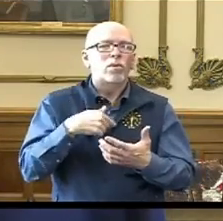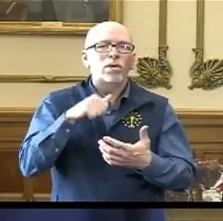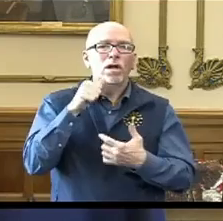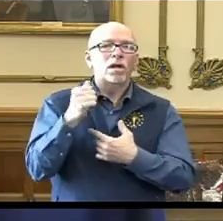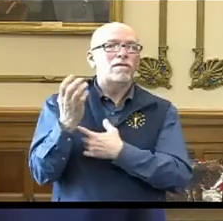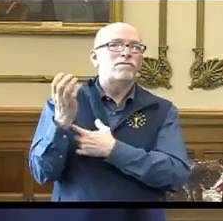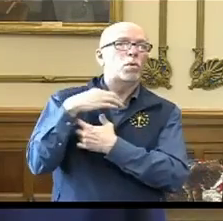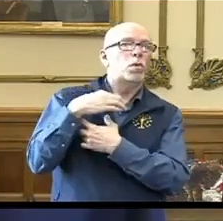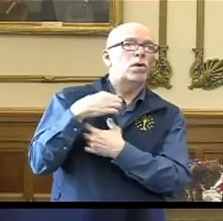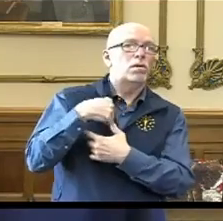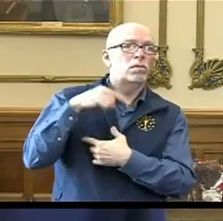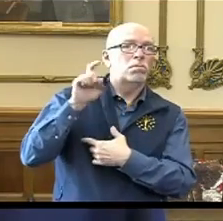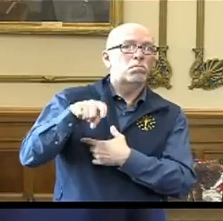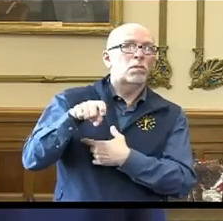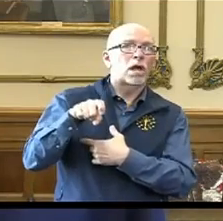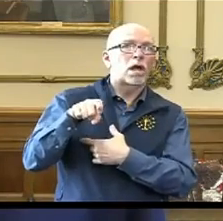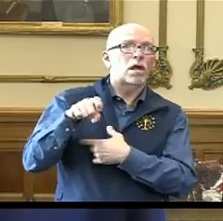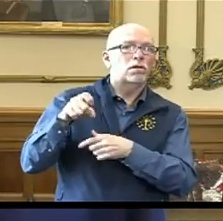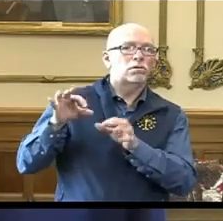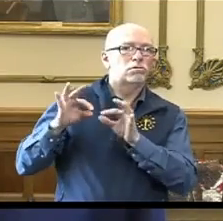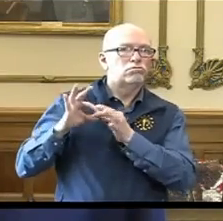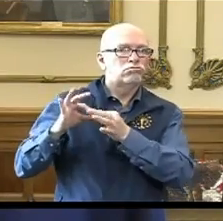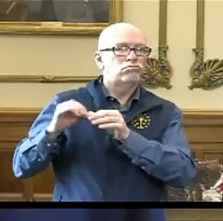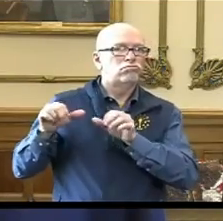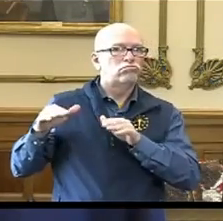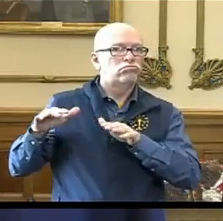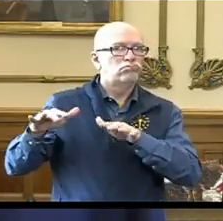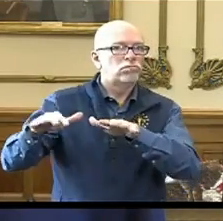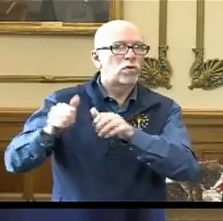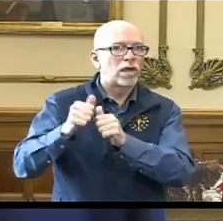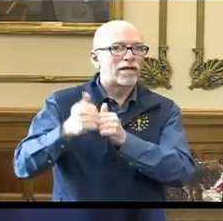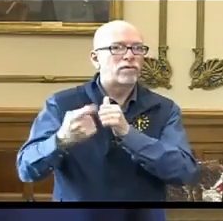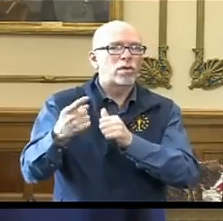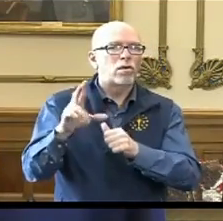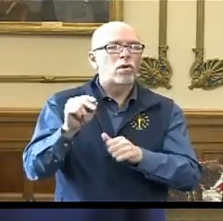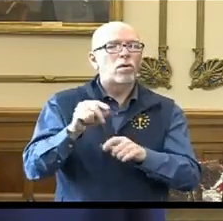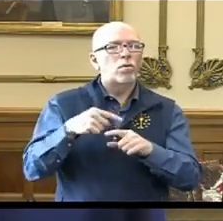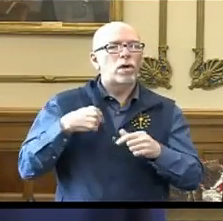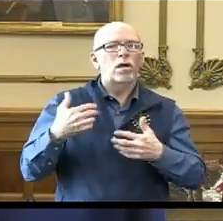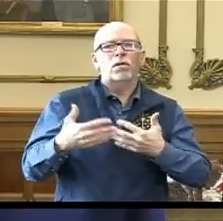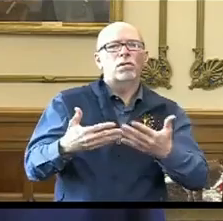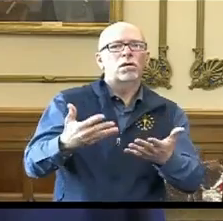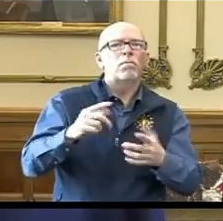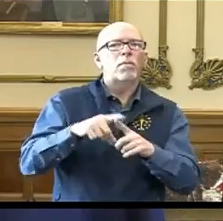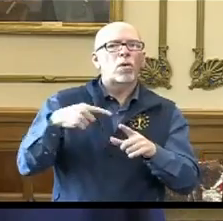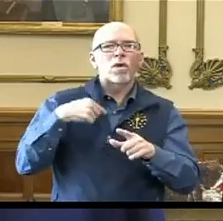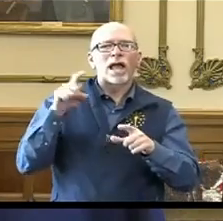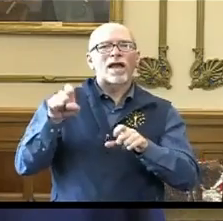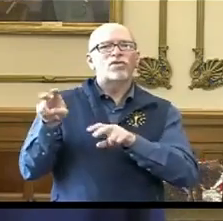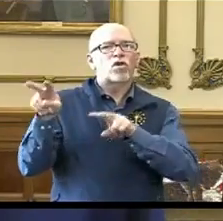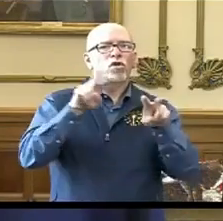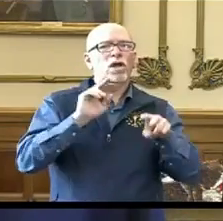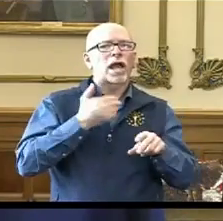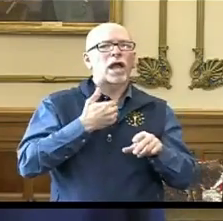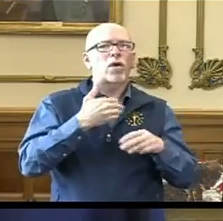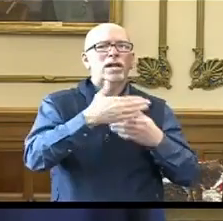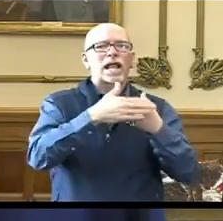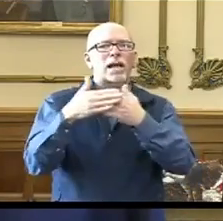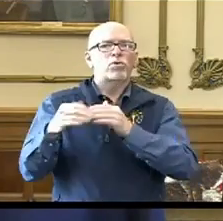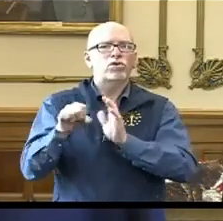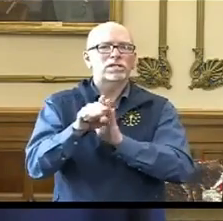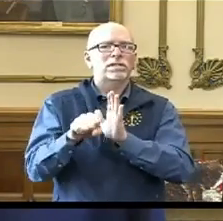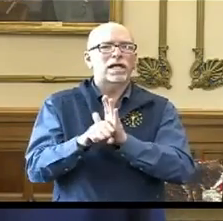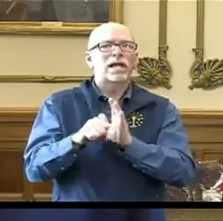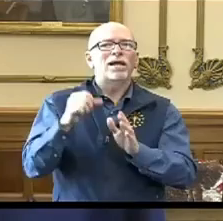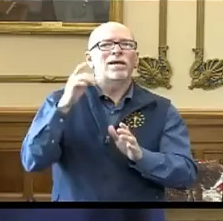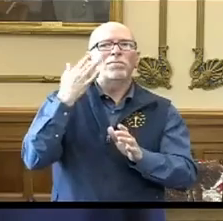forced to act in lockstep with anyone else. Having said that, we are looking at our neighboring counties or neighboring states because